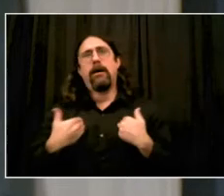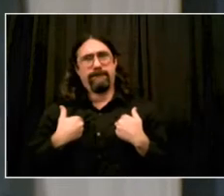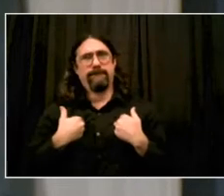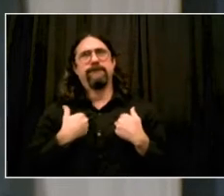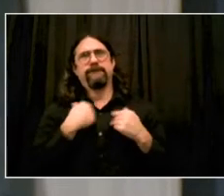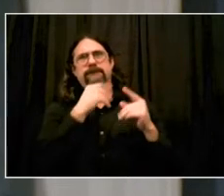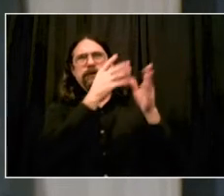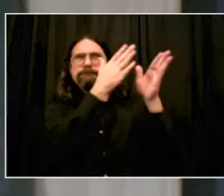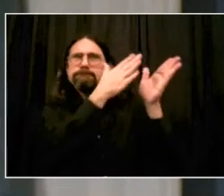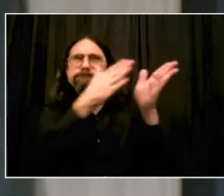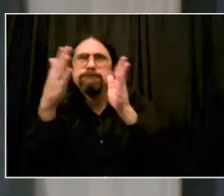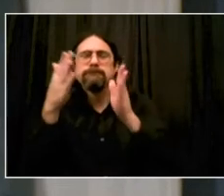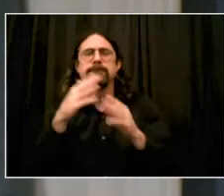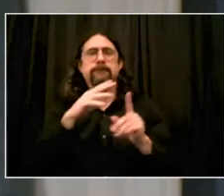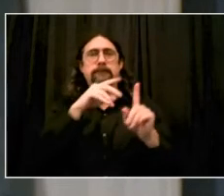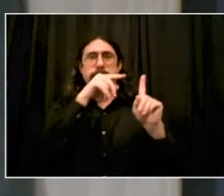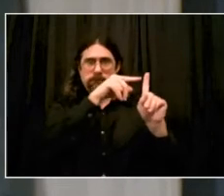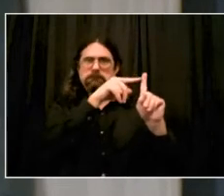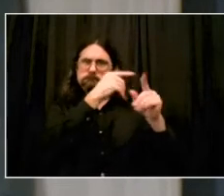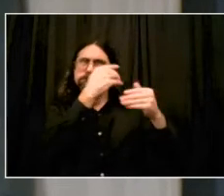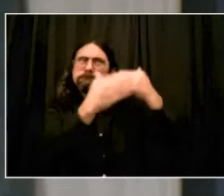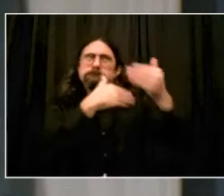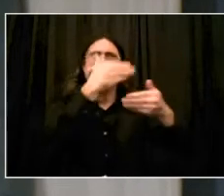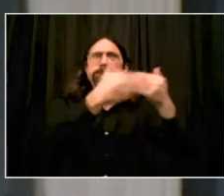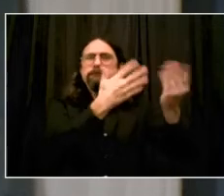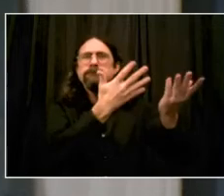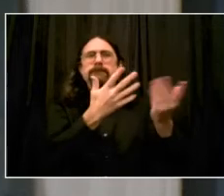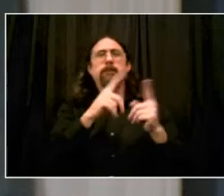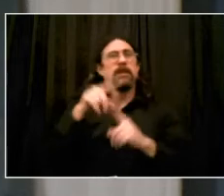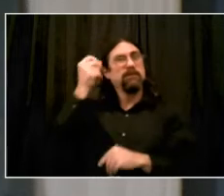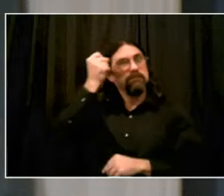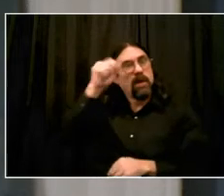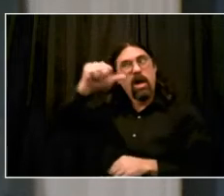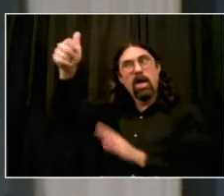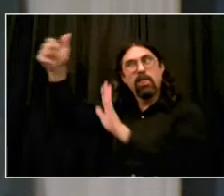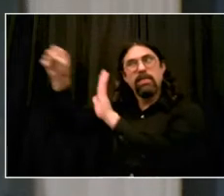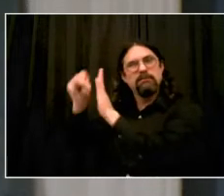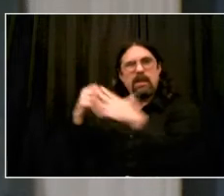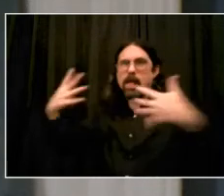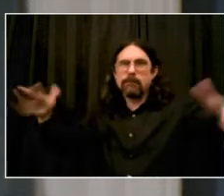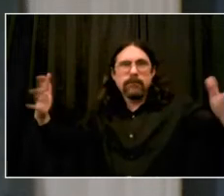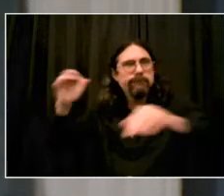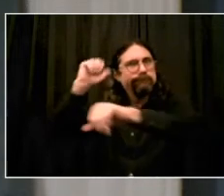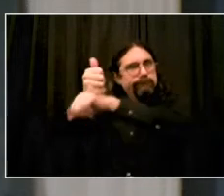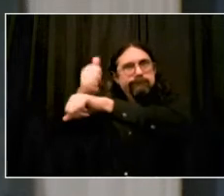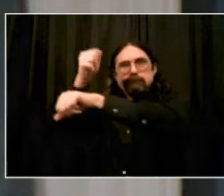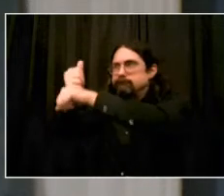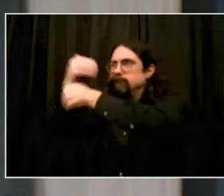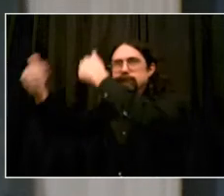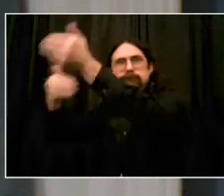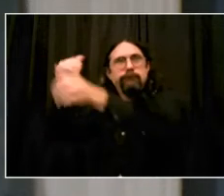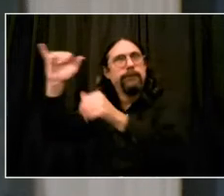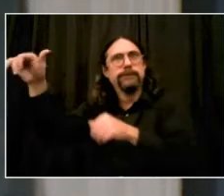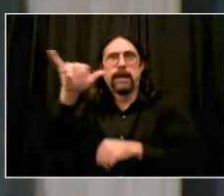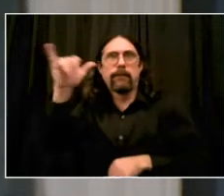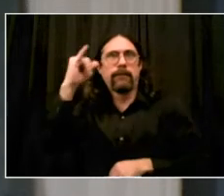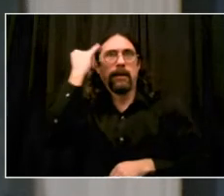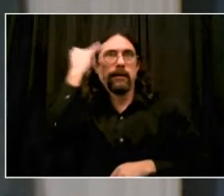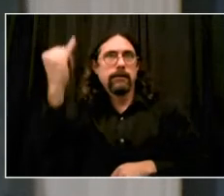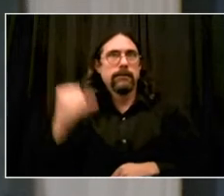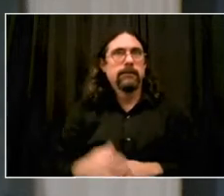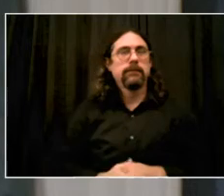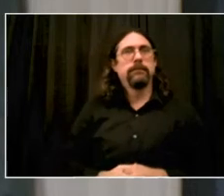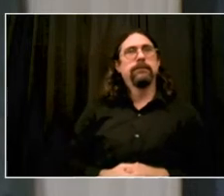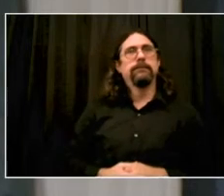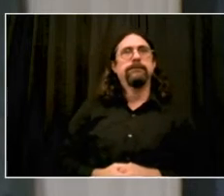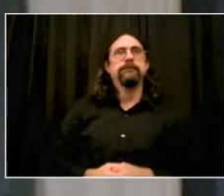is, everyone, is that, again, when you have a stake in the game, you will work harder. This hotline will help many business